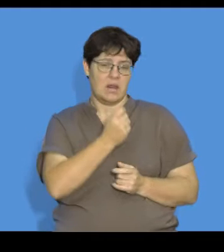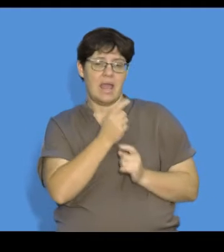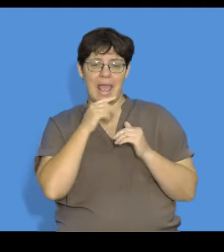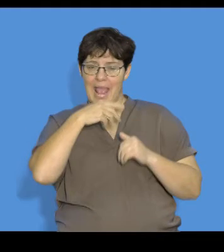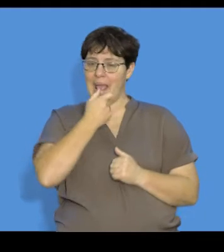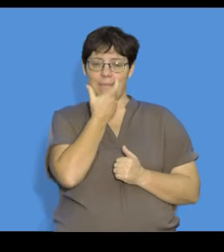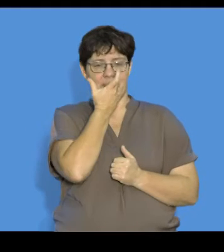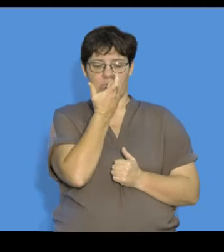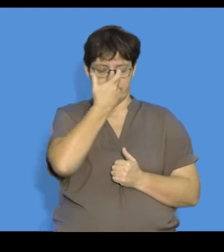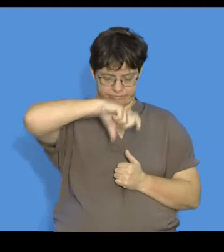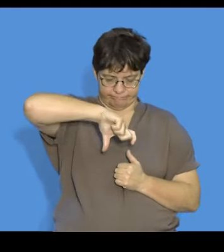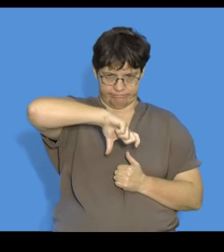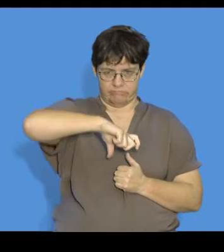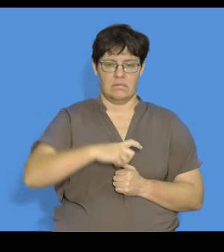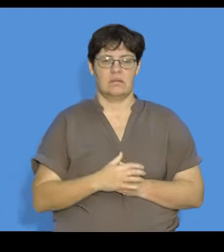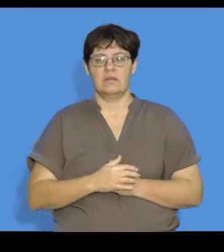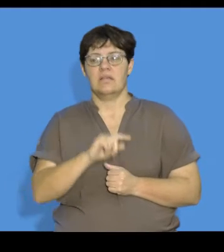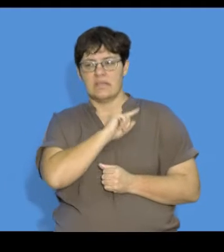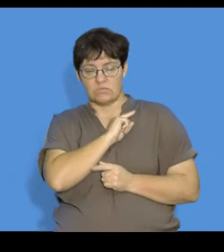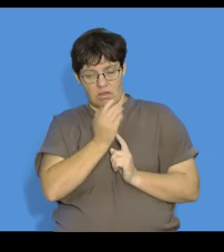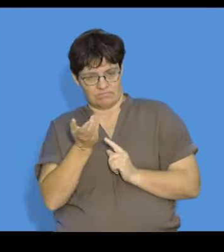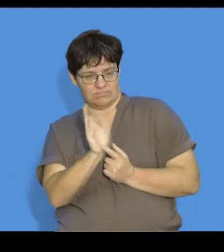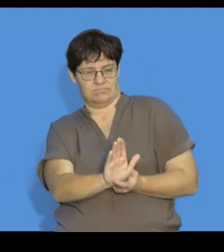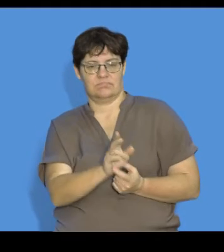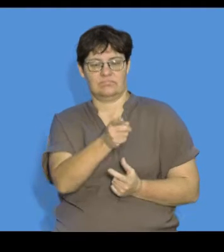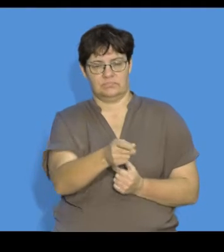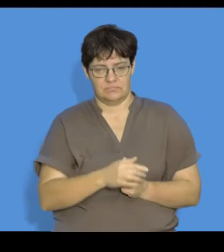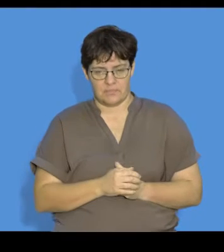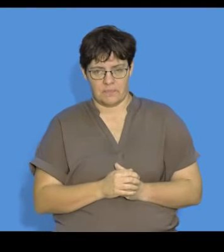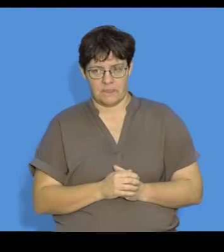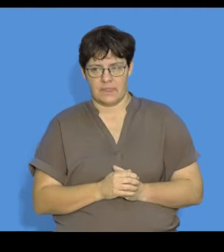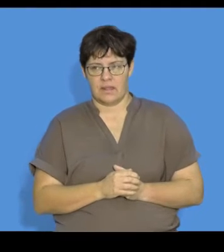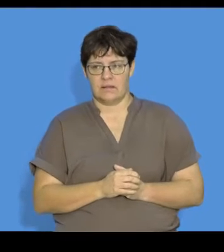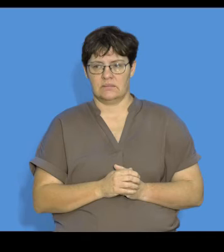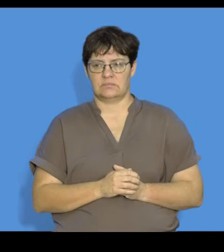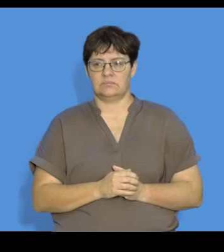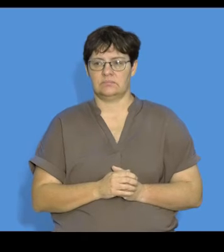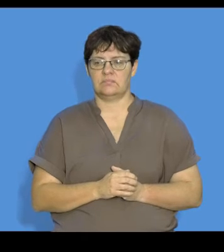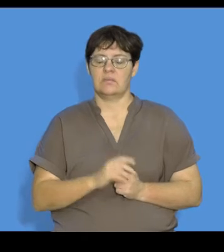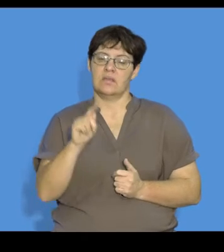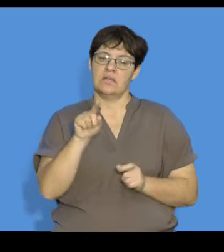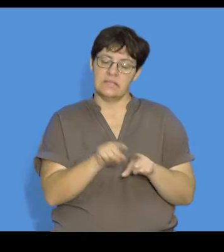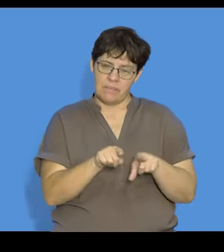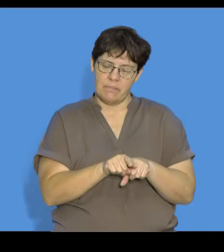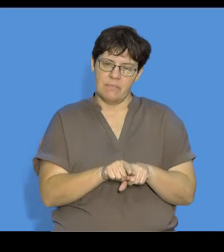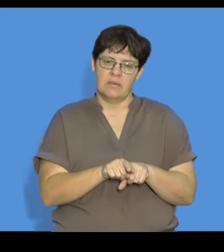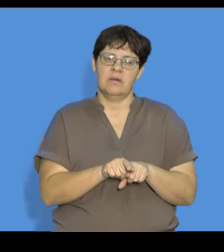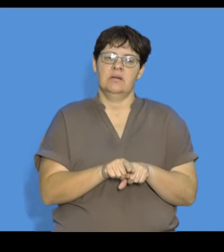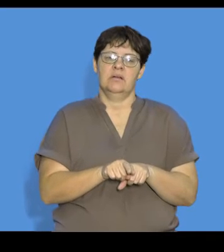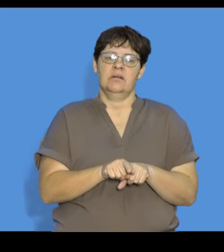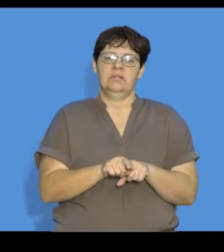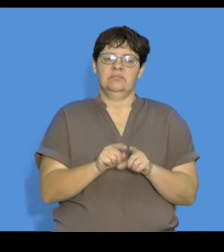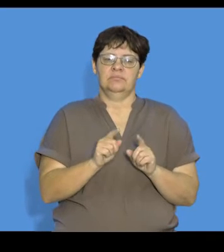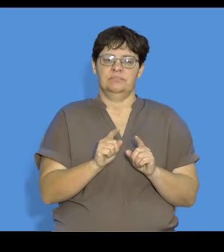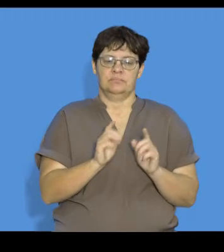face instead of the happy face. And therefore, the graph will look like this. And then you will also need